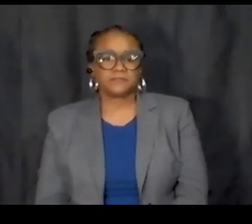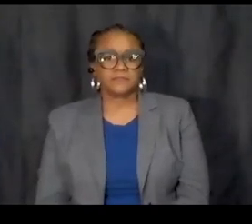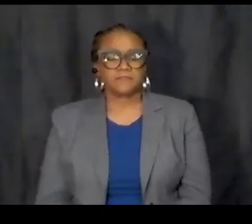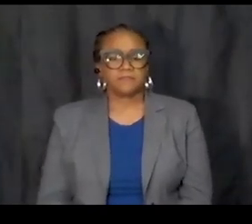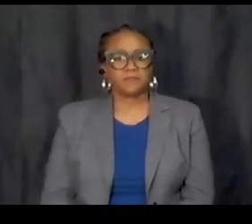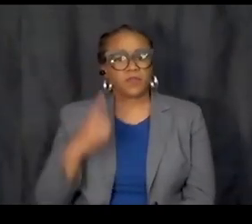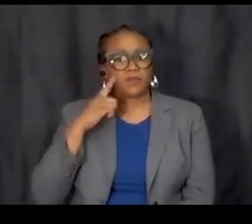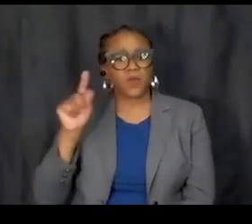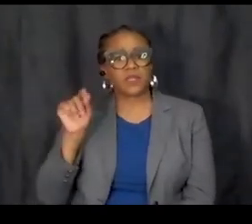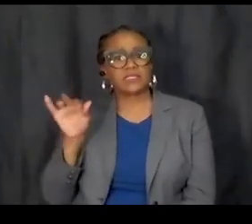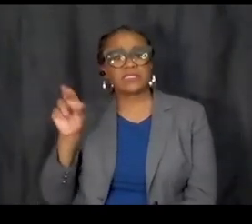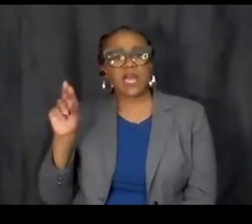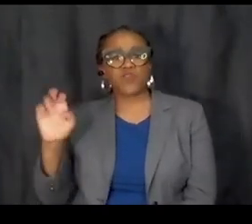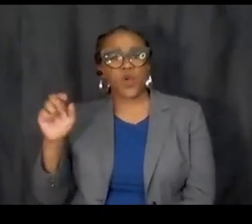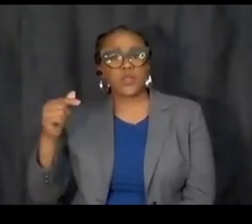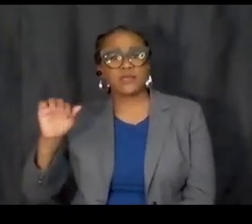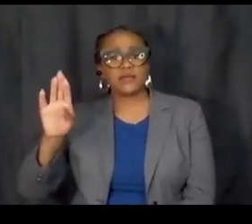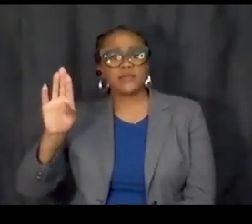For Tyrone Givens.